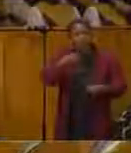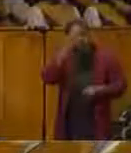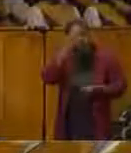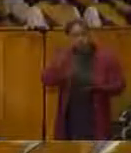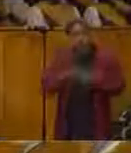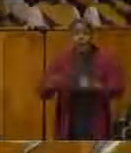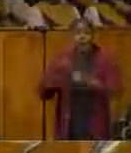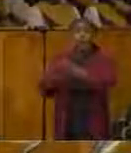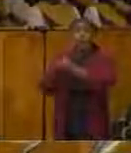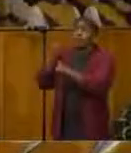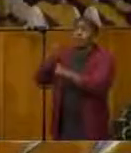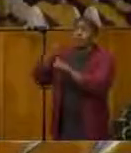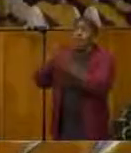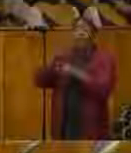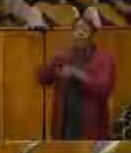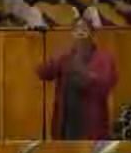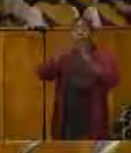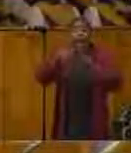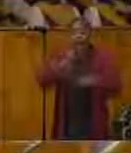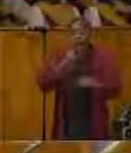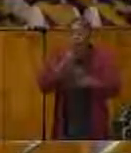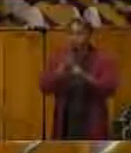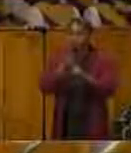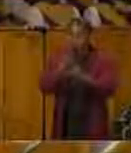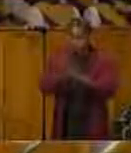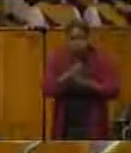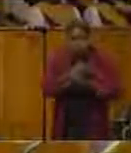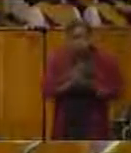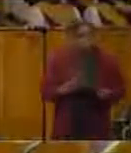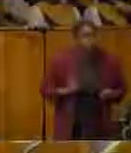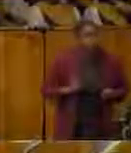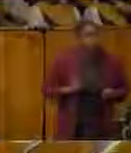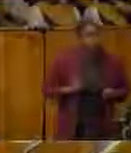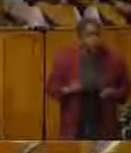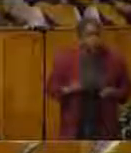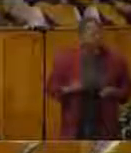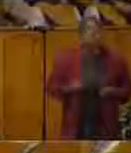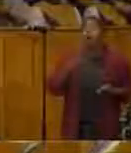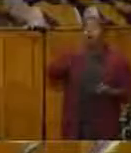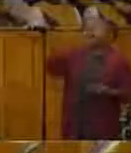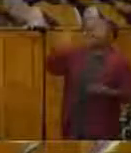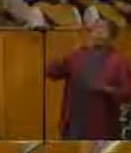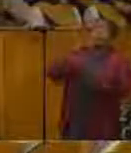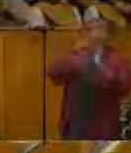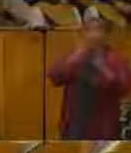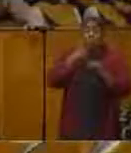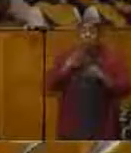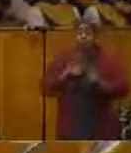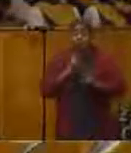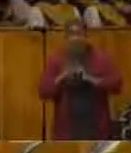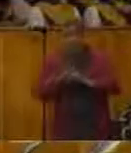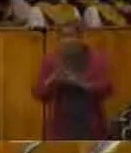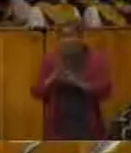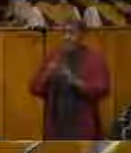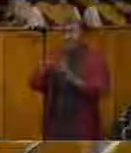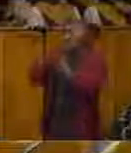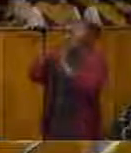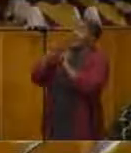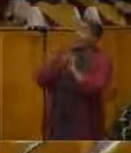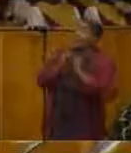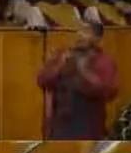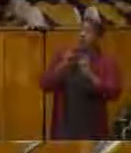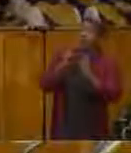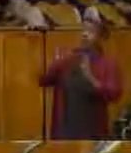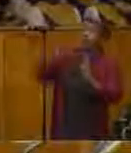I'm first and your house is in order. So God commands us to give, not only to give him glory,